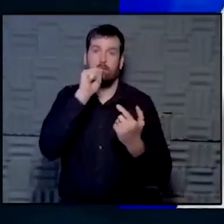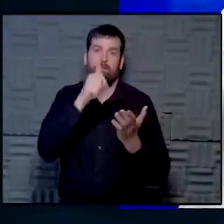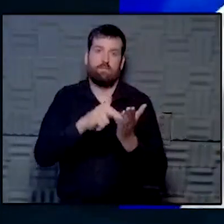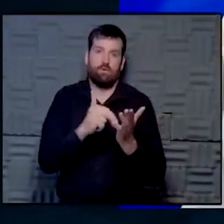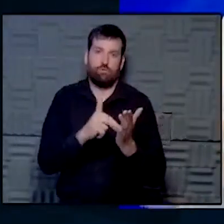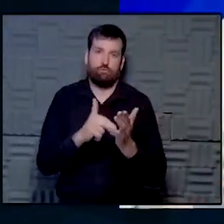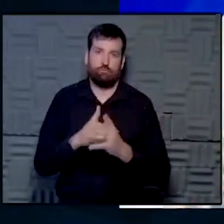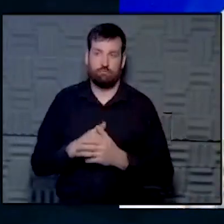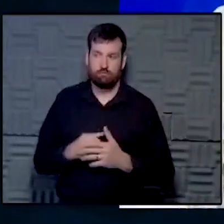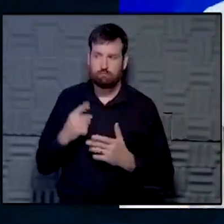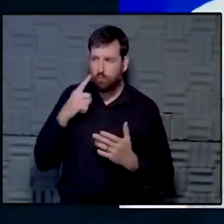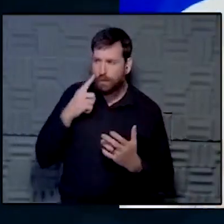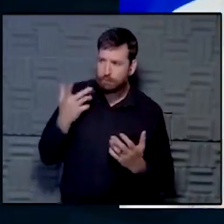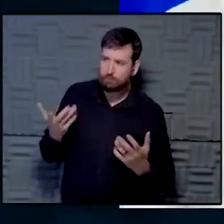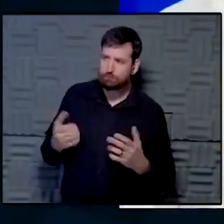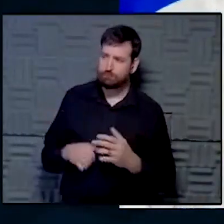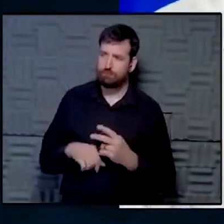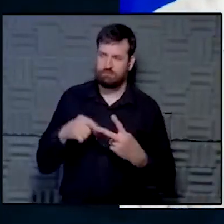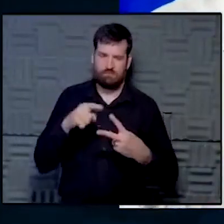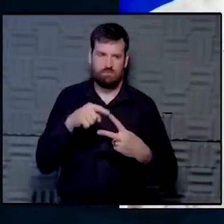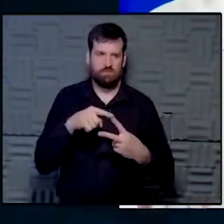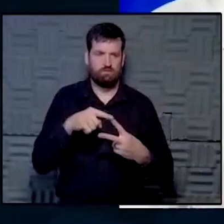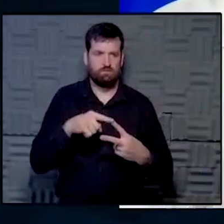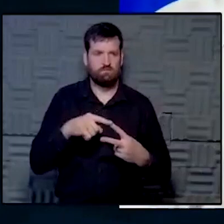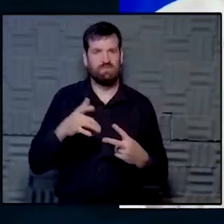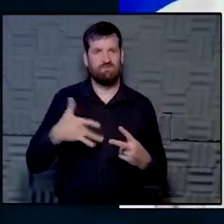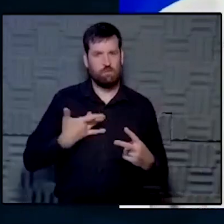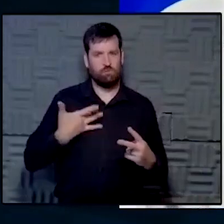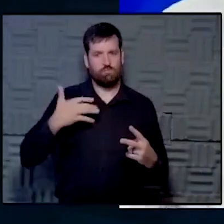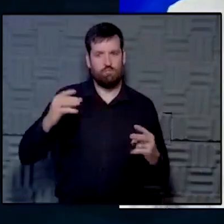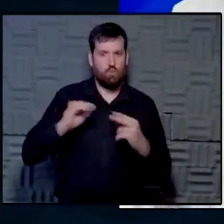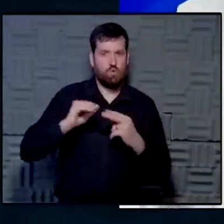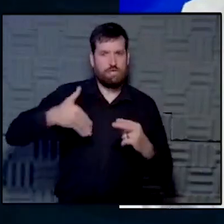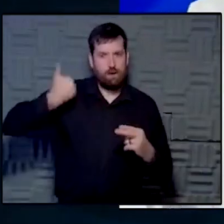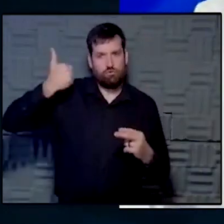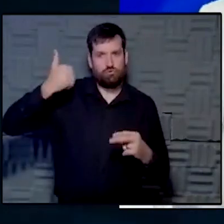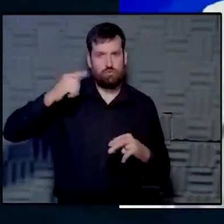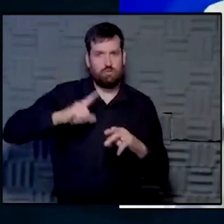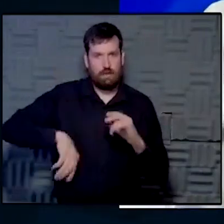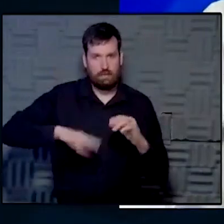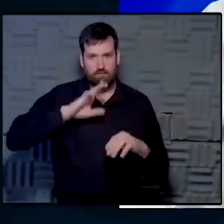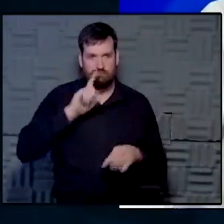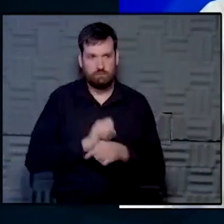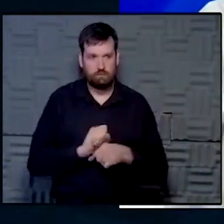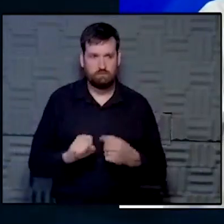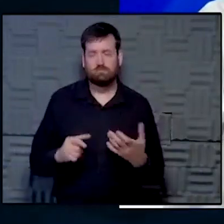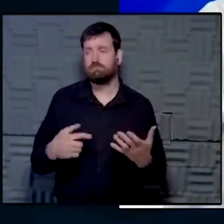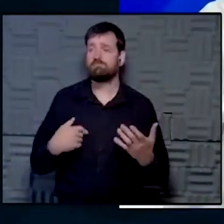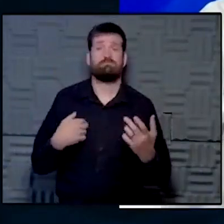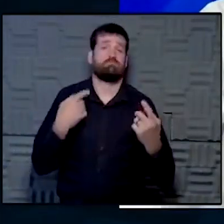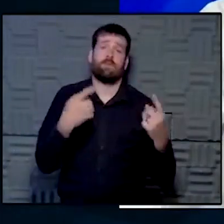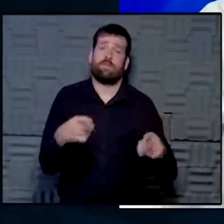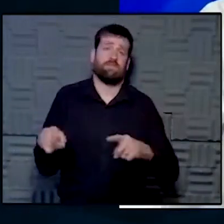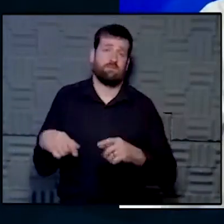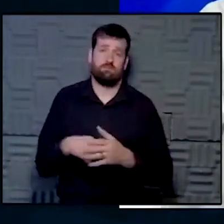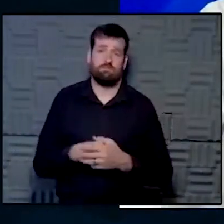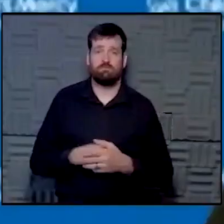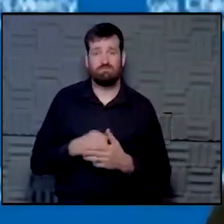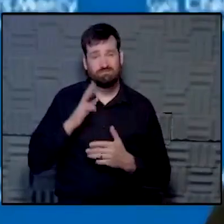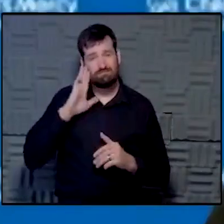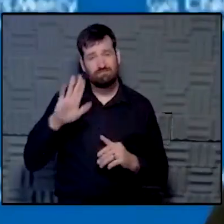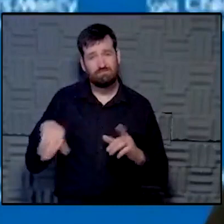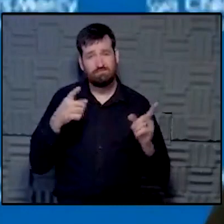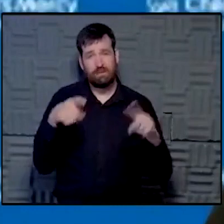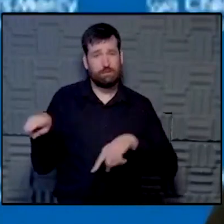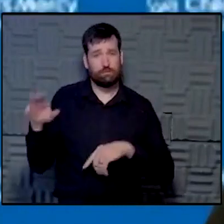these on. What do you think about the person who's smaller or feels younger than their actual chronological age? It happens, but that happens in adults as